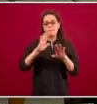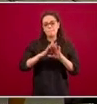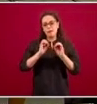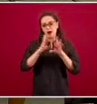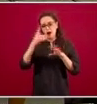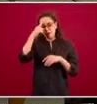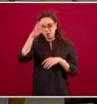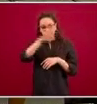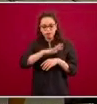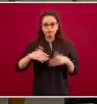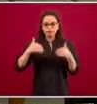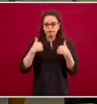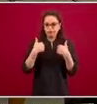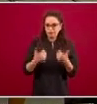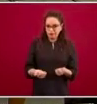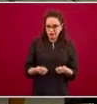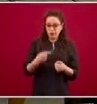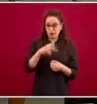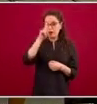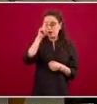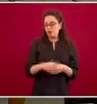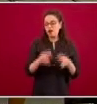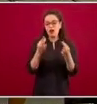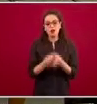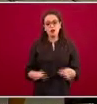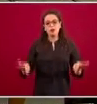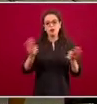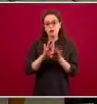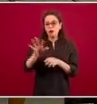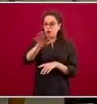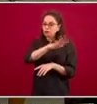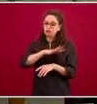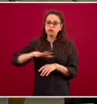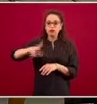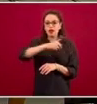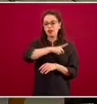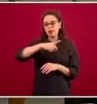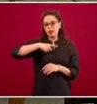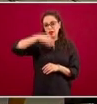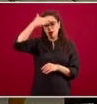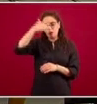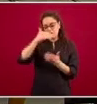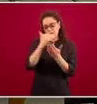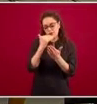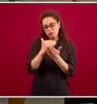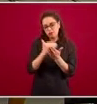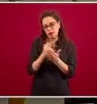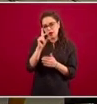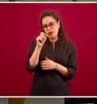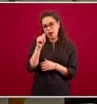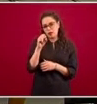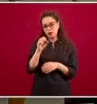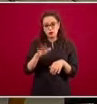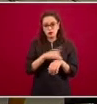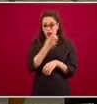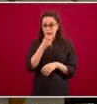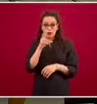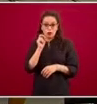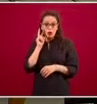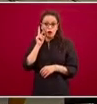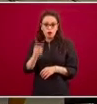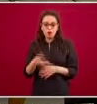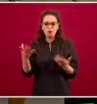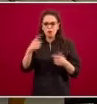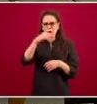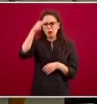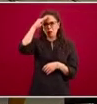the following part is a little technical. I will do my best to express it in non so technical terms, but I